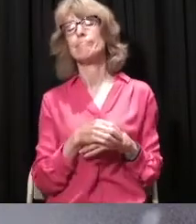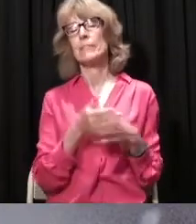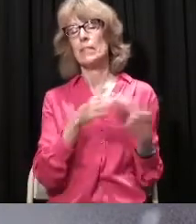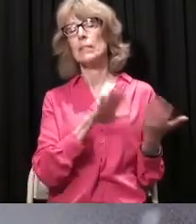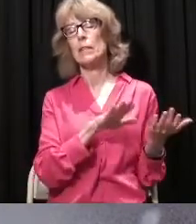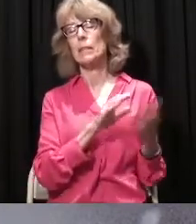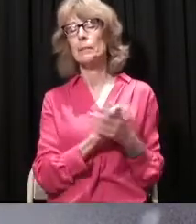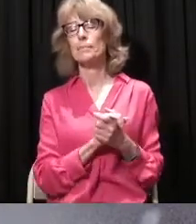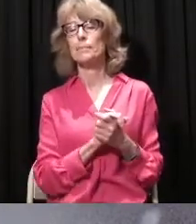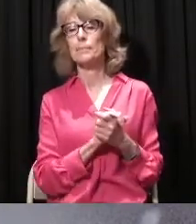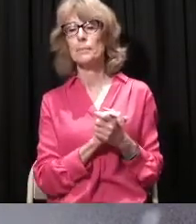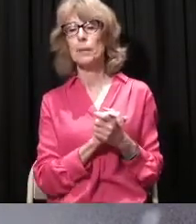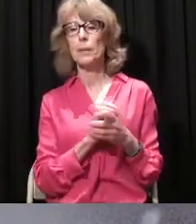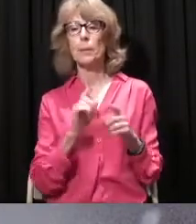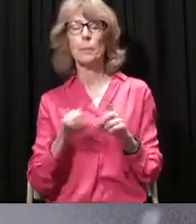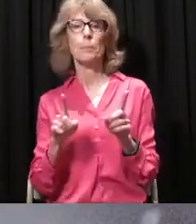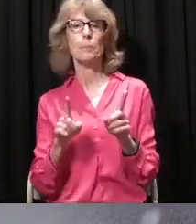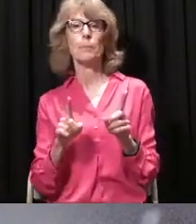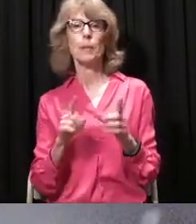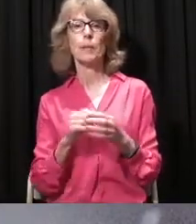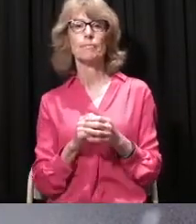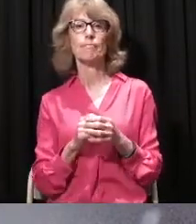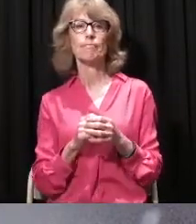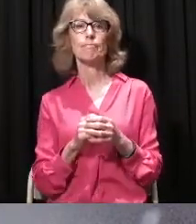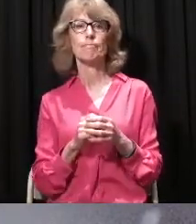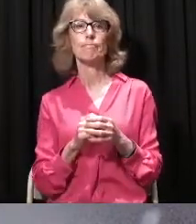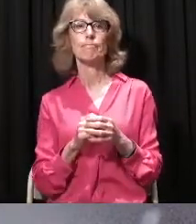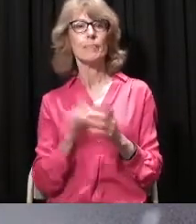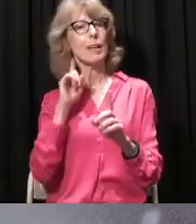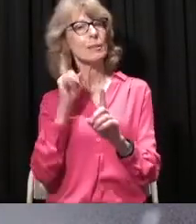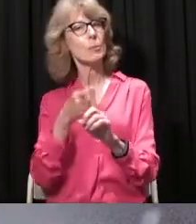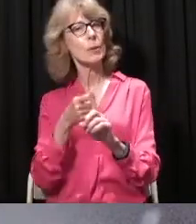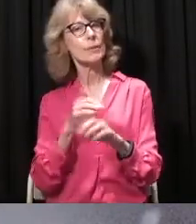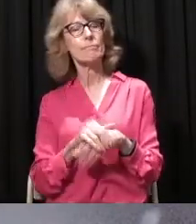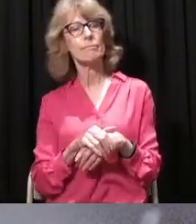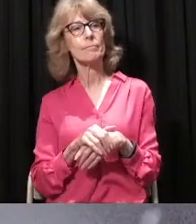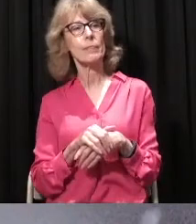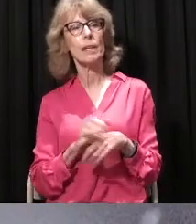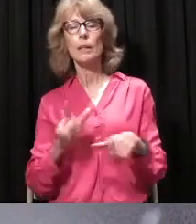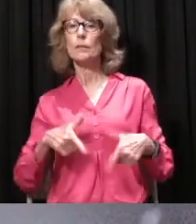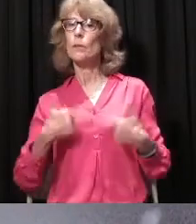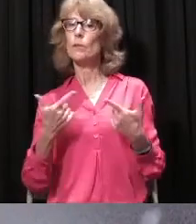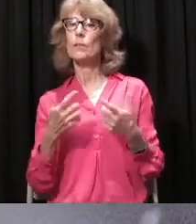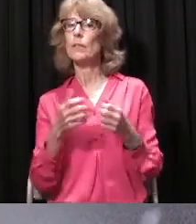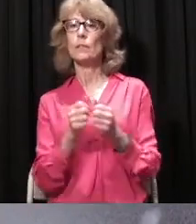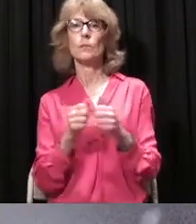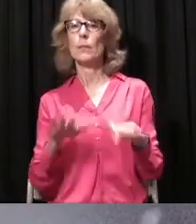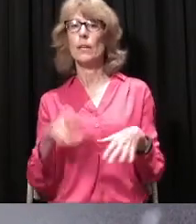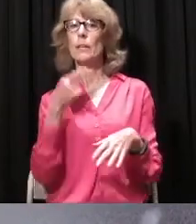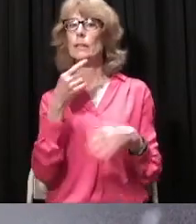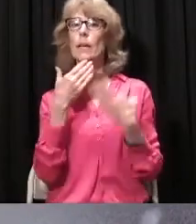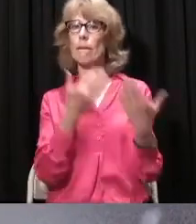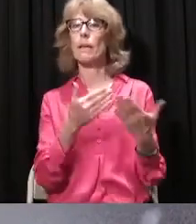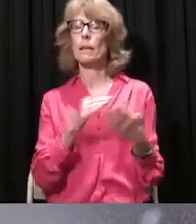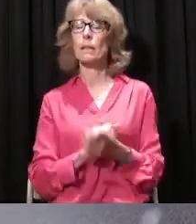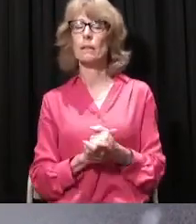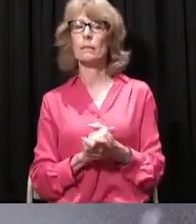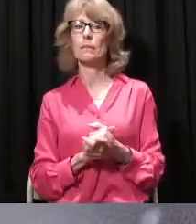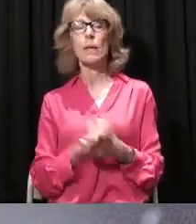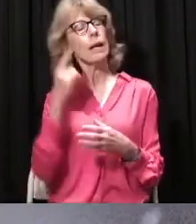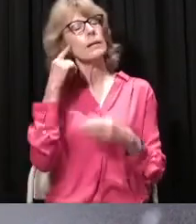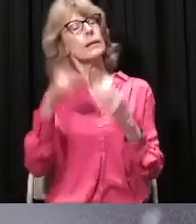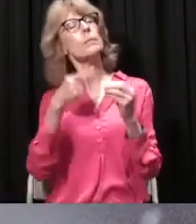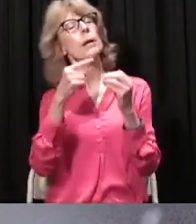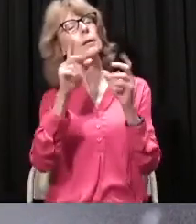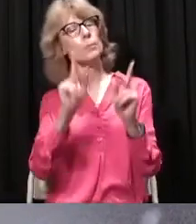and myself is like, don't live your life with any gratitude regrets. Like, who is somebody in your life that's done something for